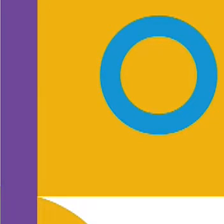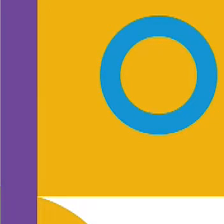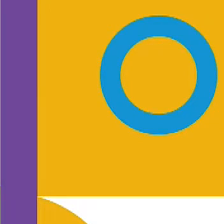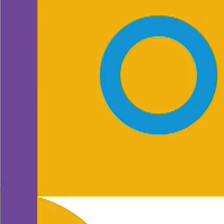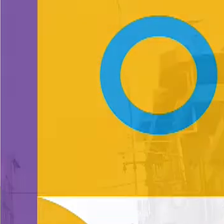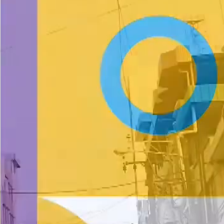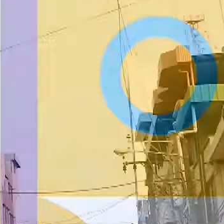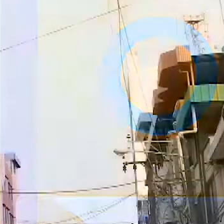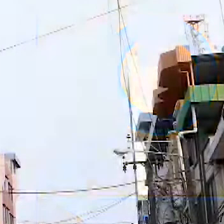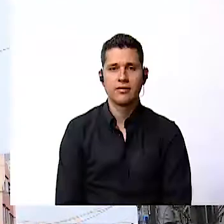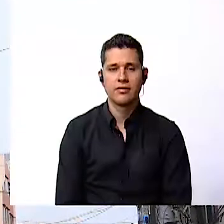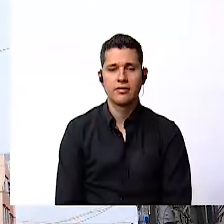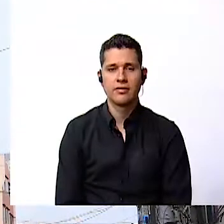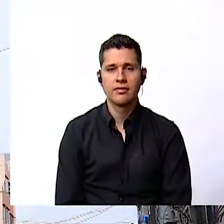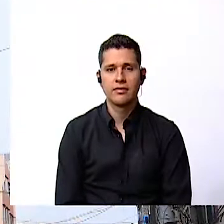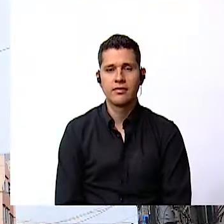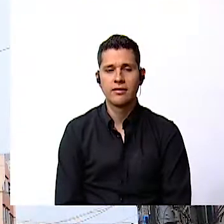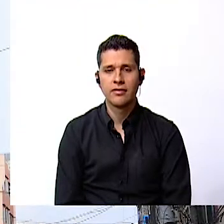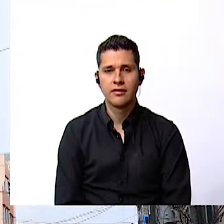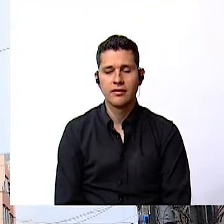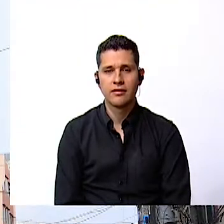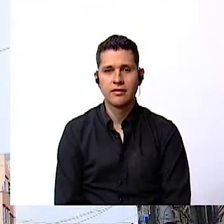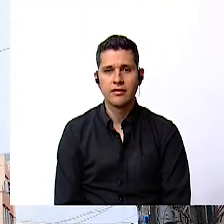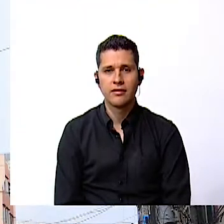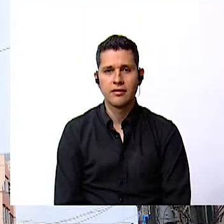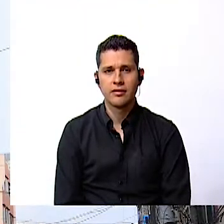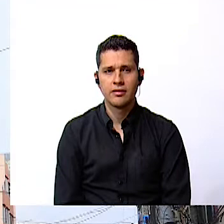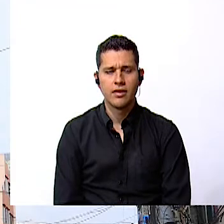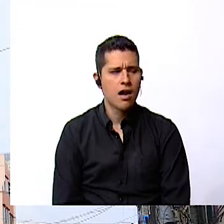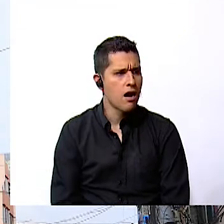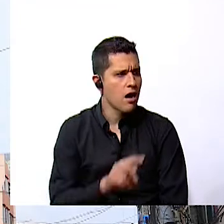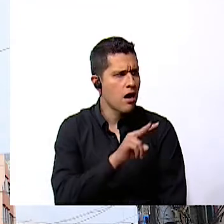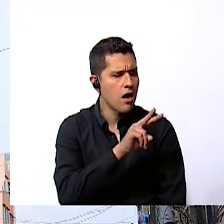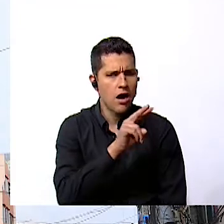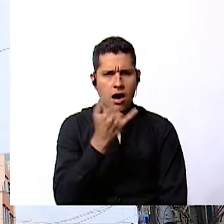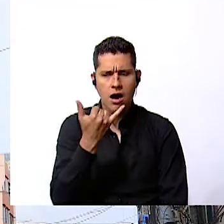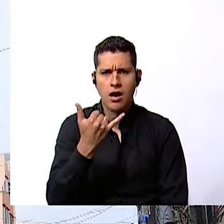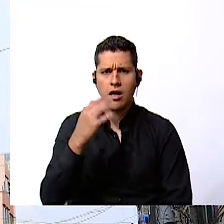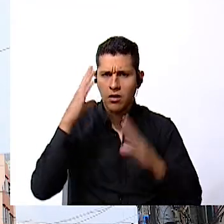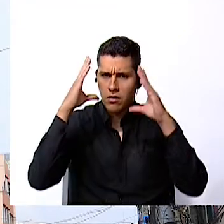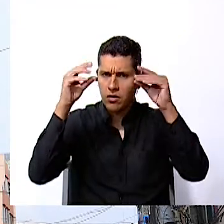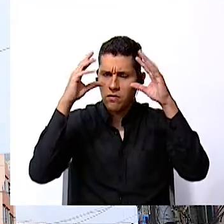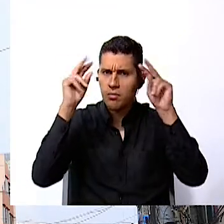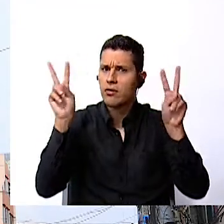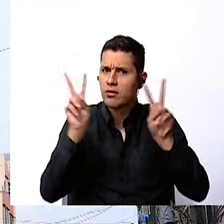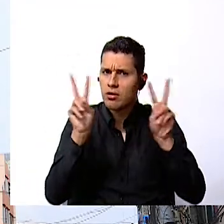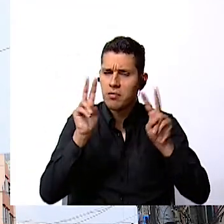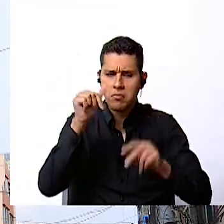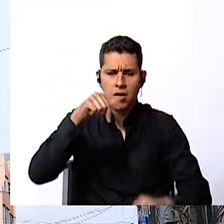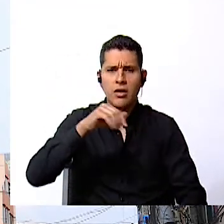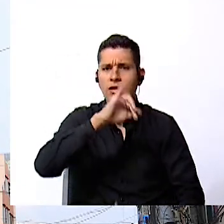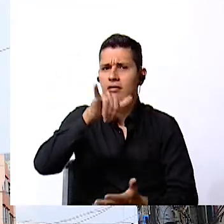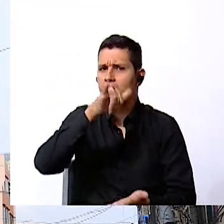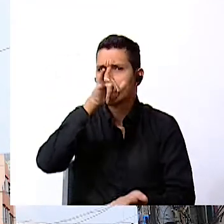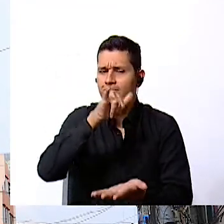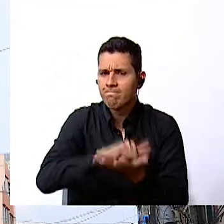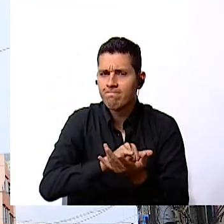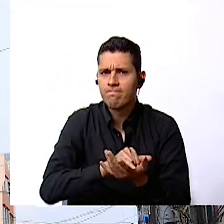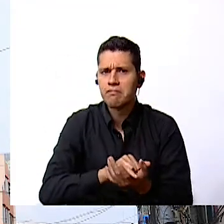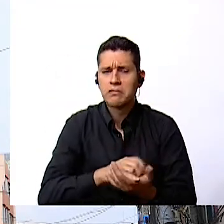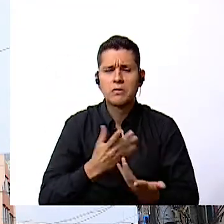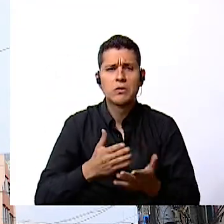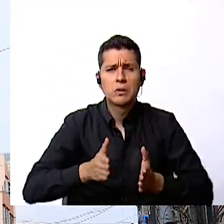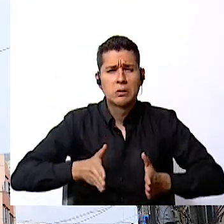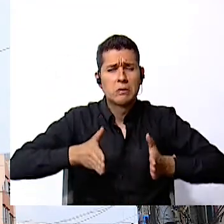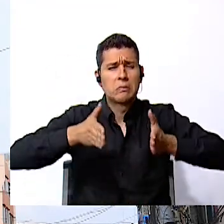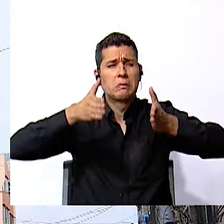Hey! Shaky, shaky, shaky, shaky! We are reporting live here from San Jose. There's been a